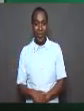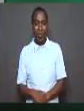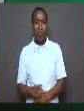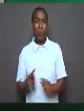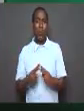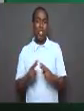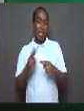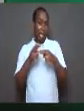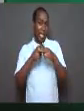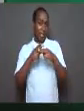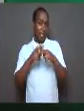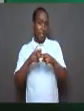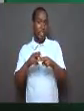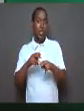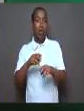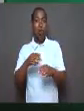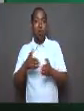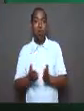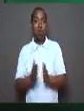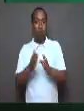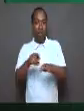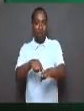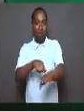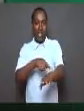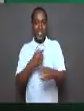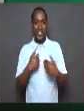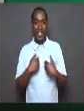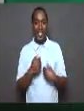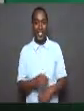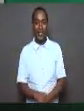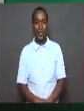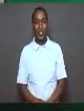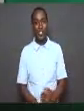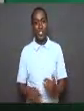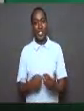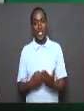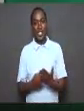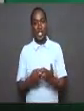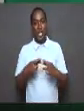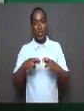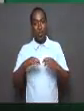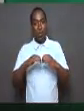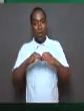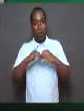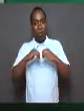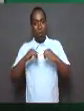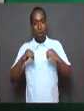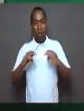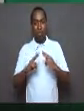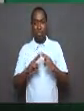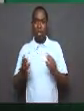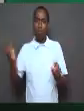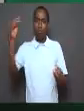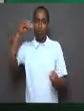wavelength. As the wavelength gets smaller, the resolving power is